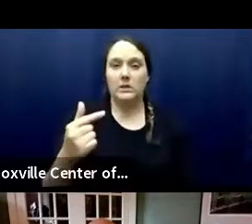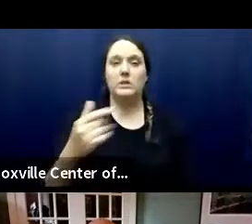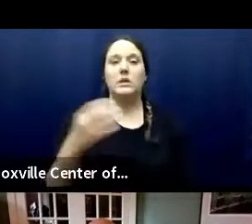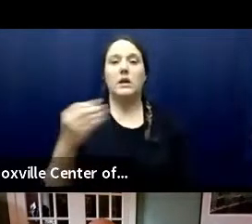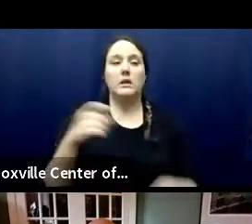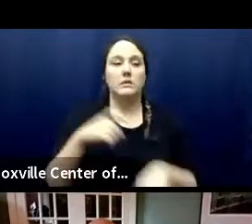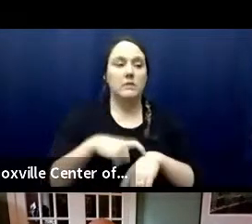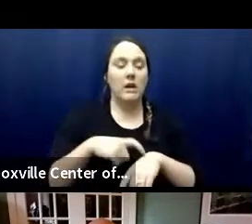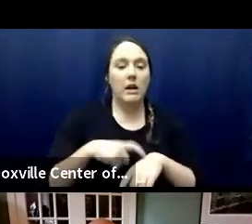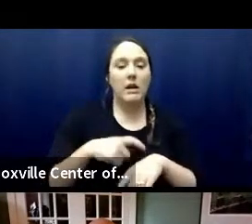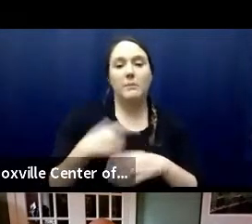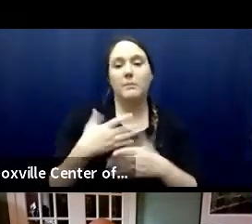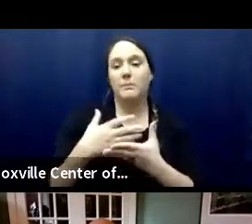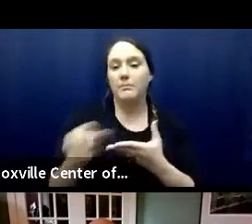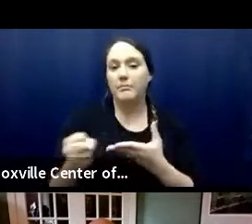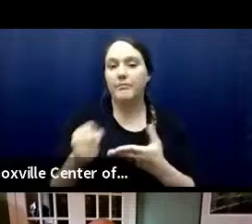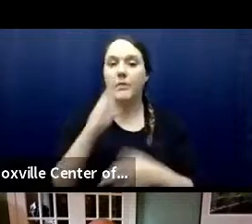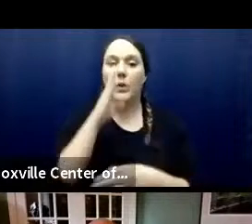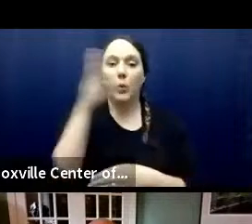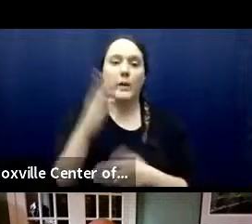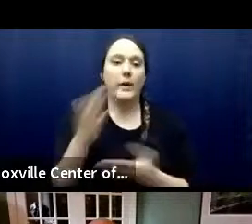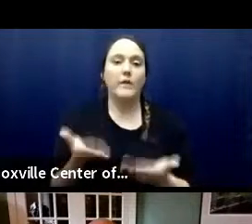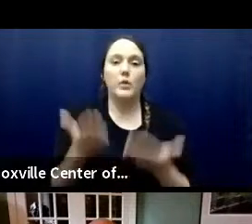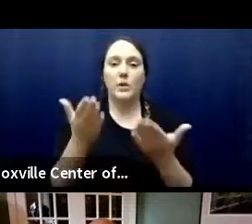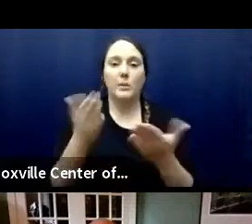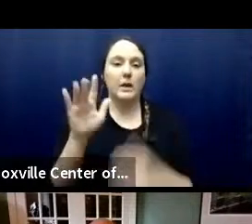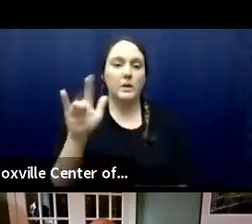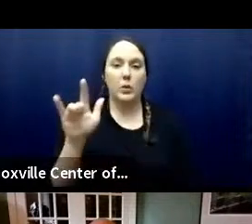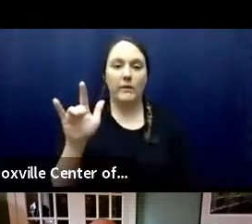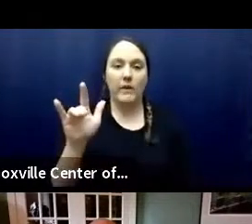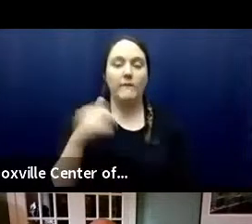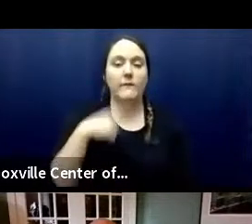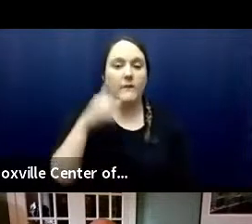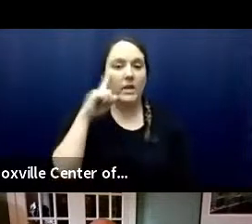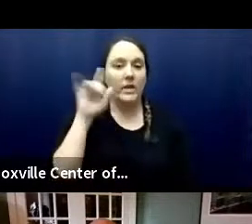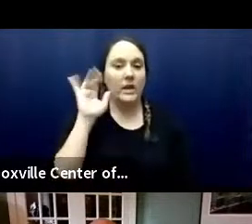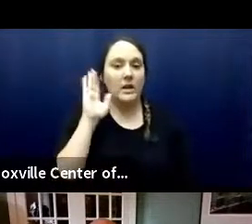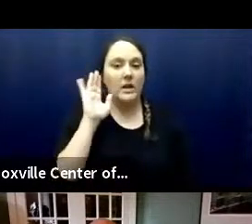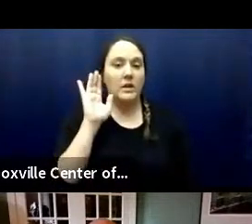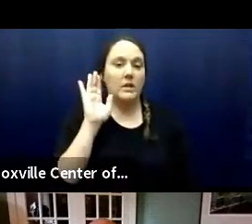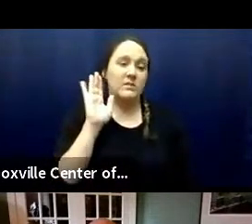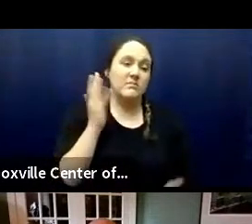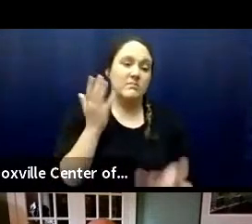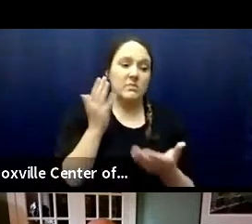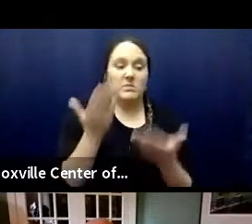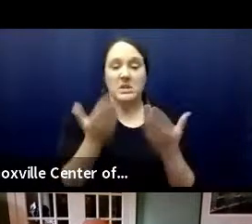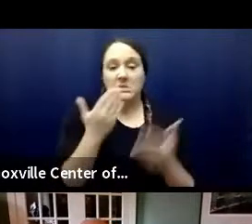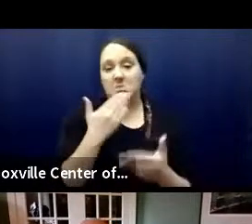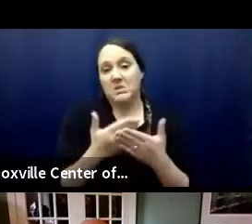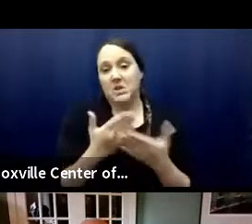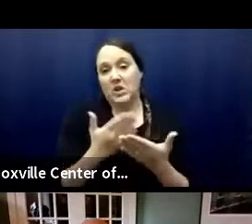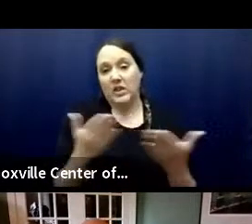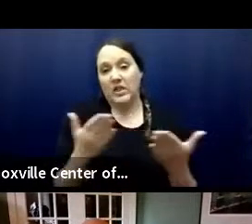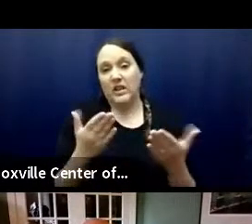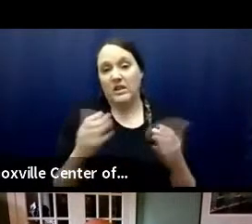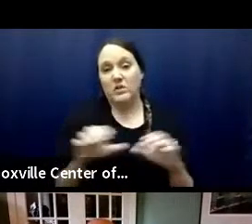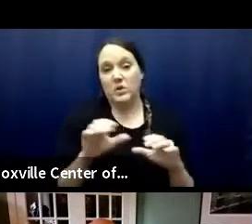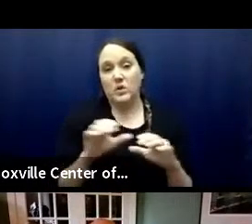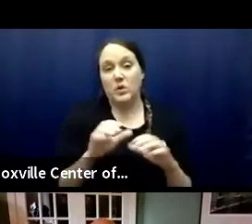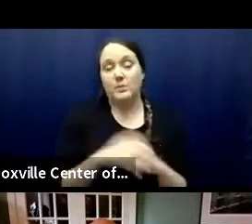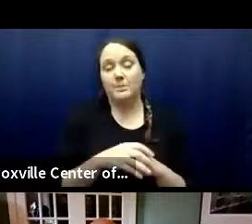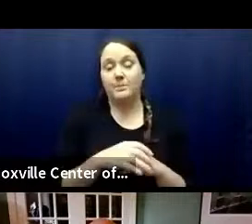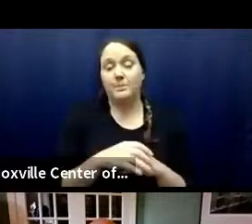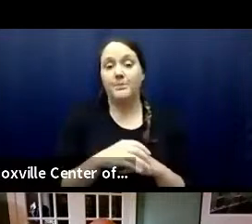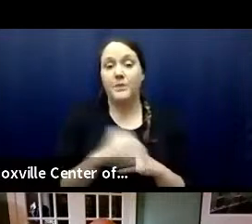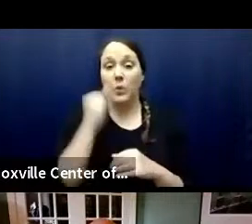we never made a recommendation of 25, which I think would have not been a bad thing to do, even in a non-binding sense. So if